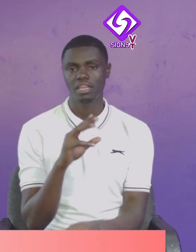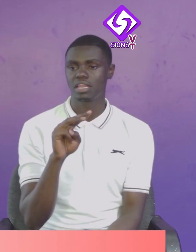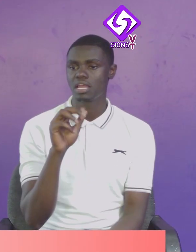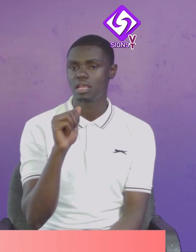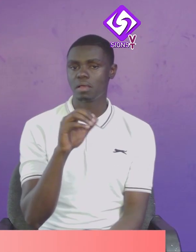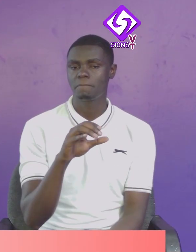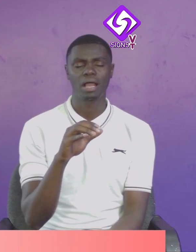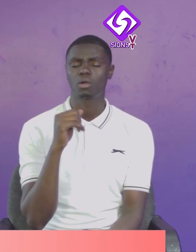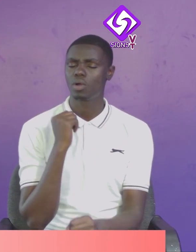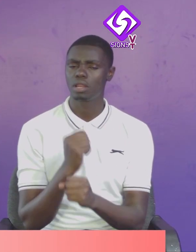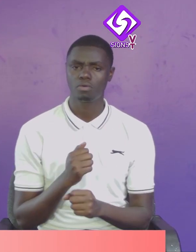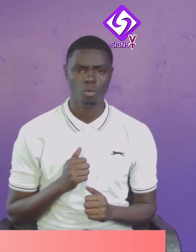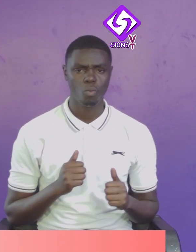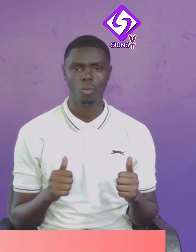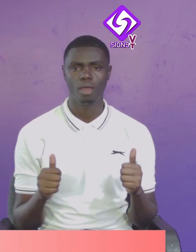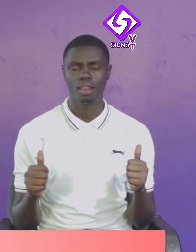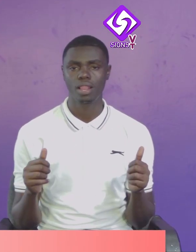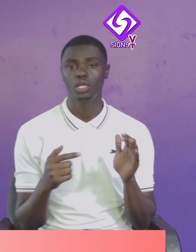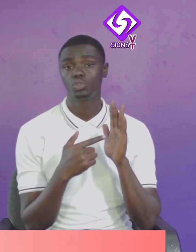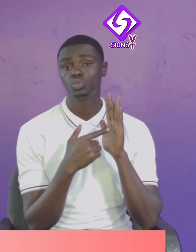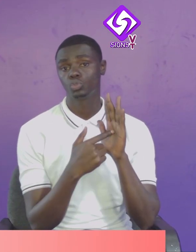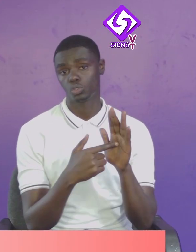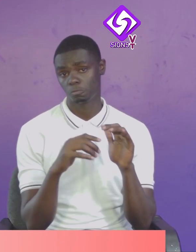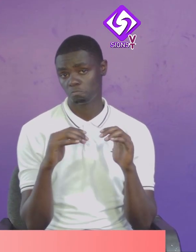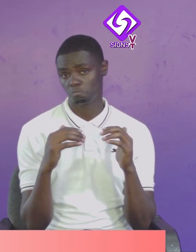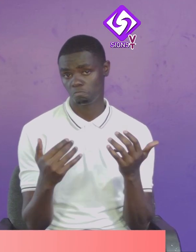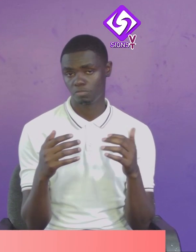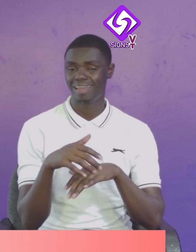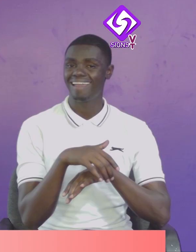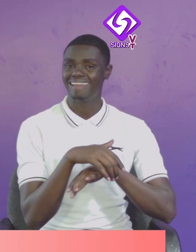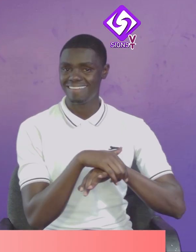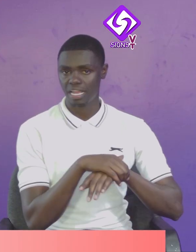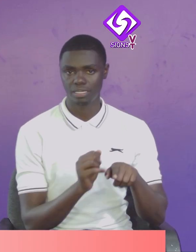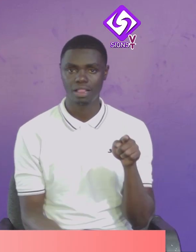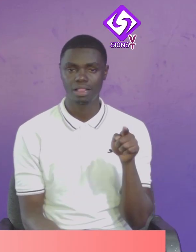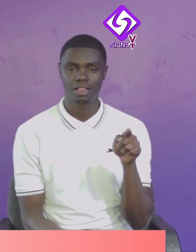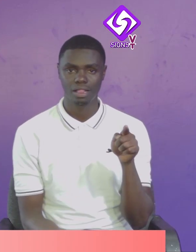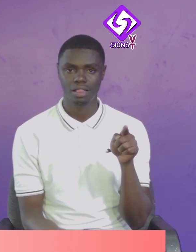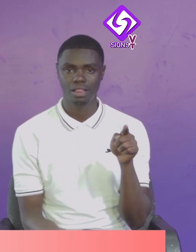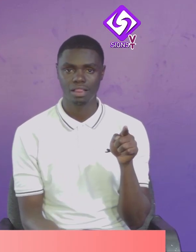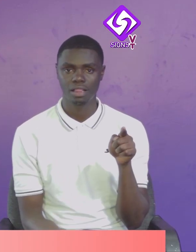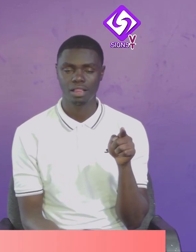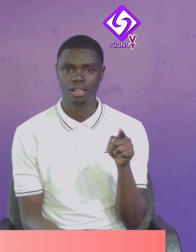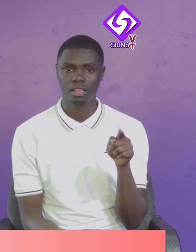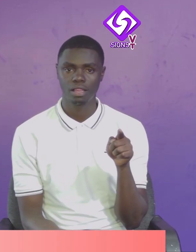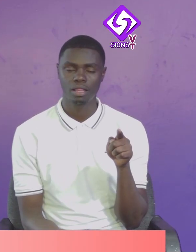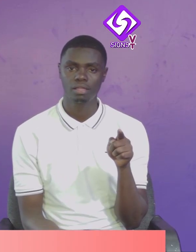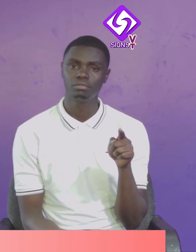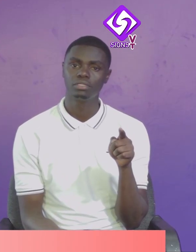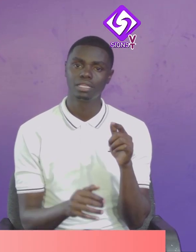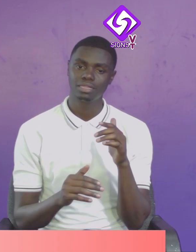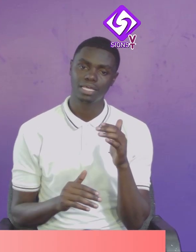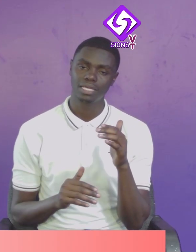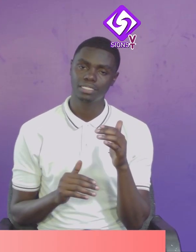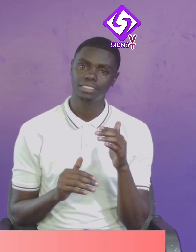they really performed very well. And that shows you that England, they are a step away